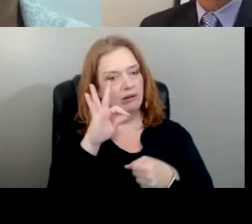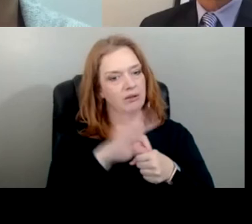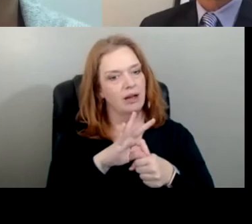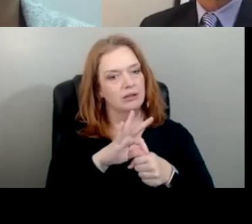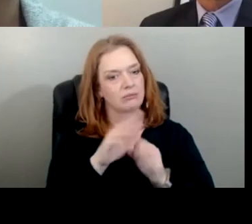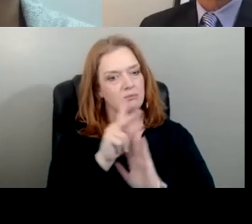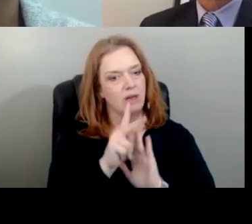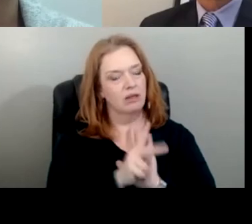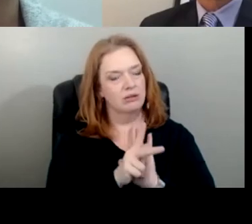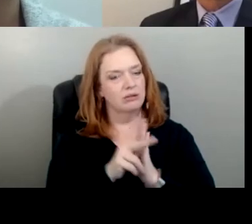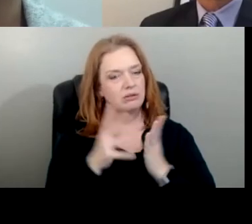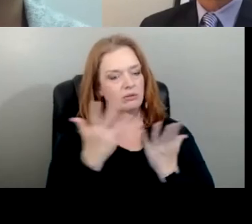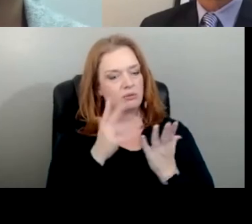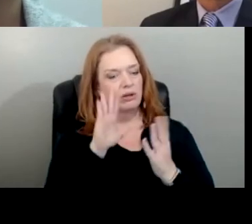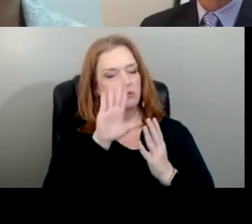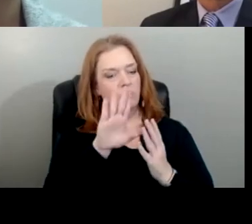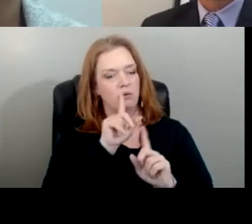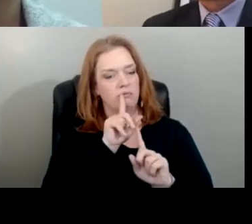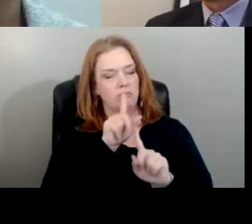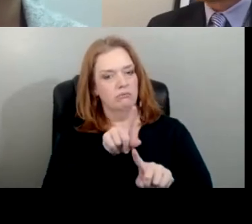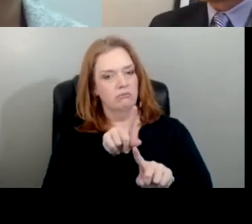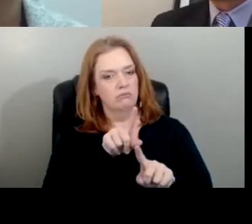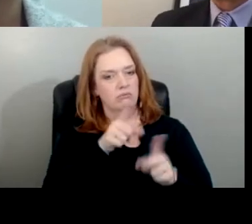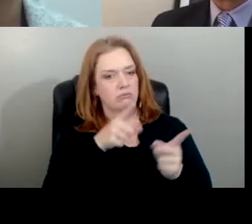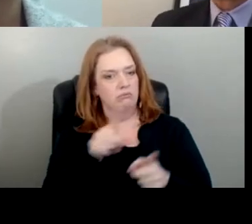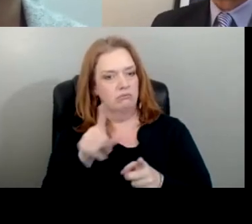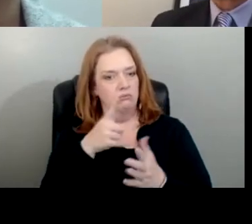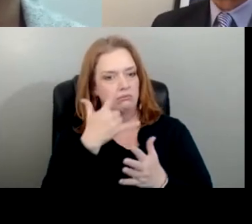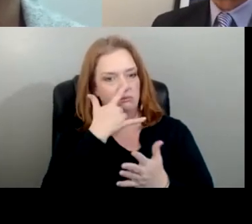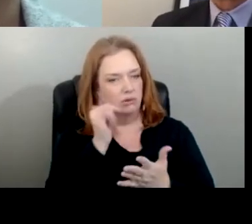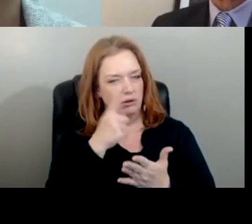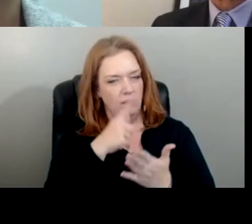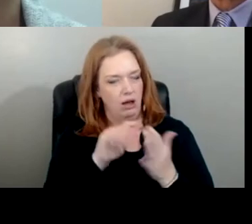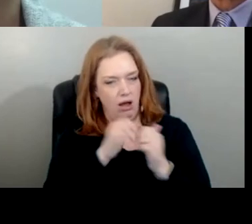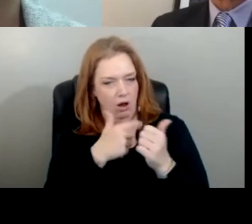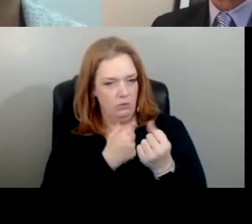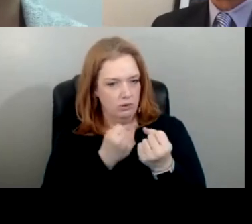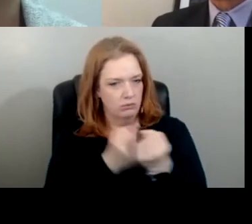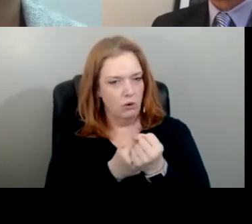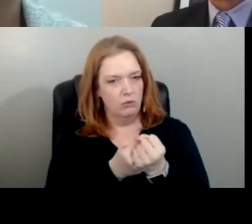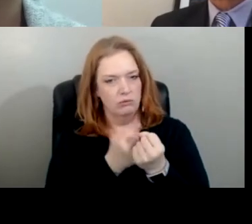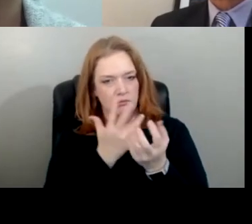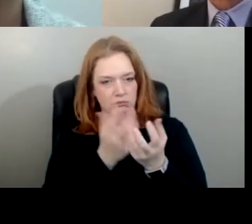What solutions are you leaning into? What should we be supporting you and the tribes in?